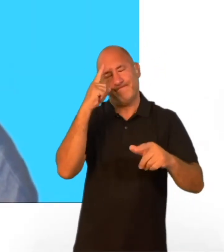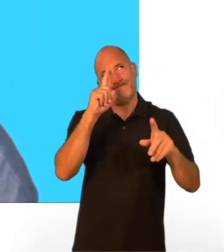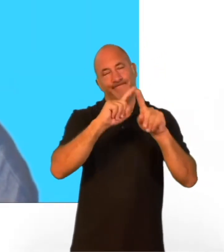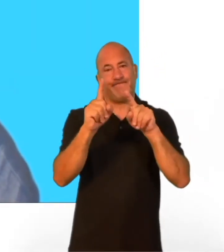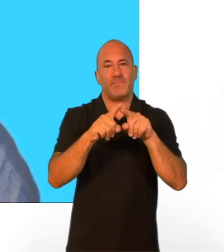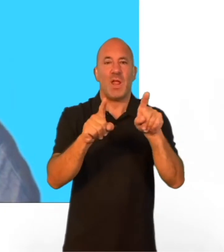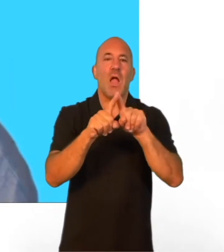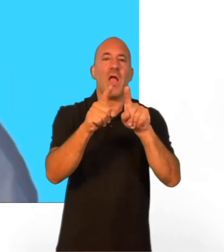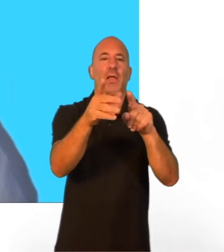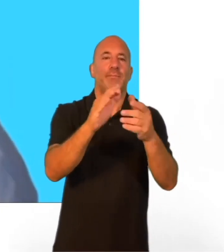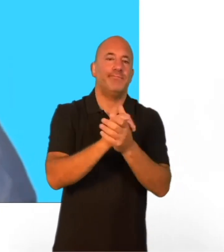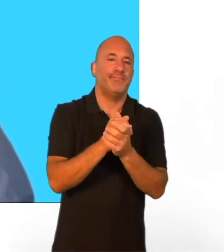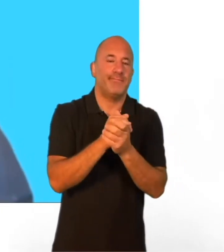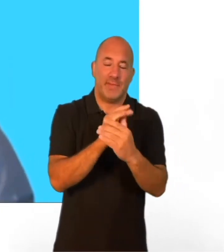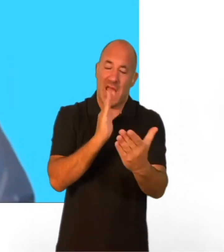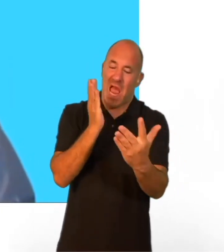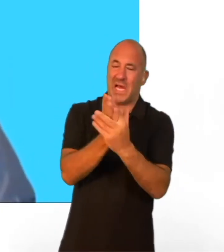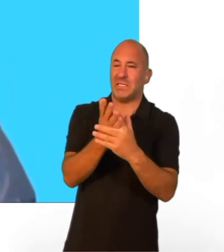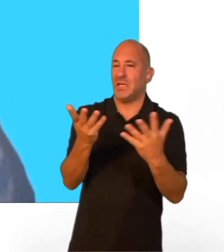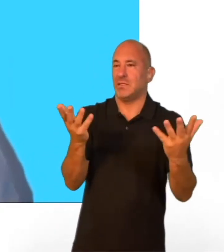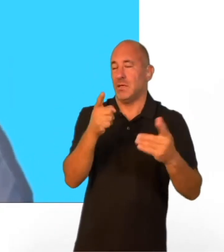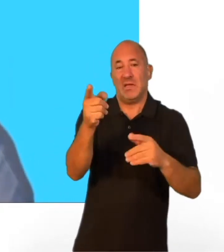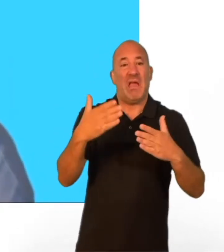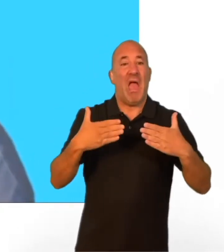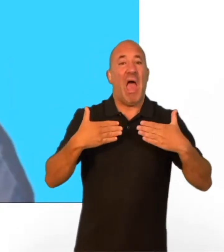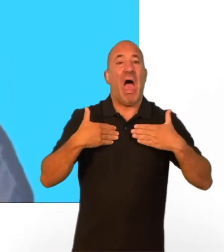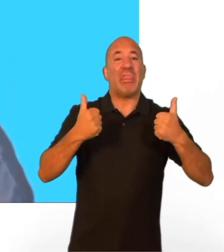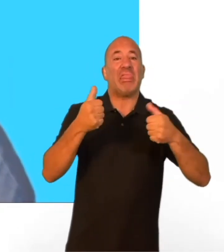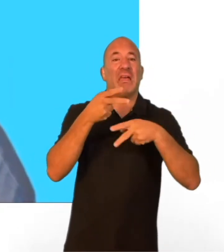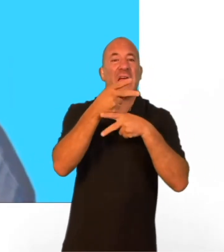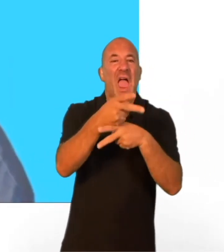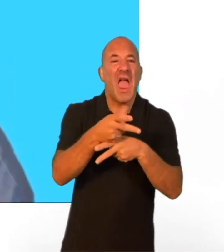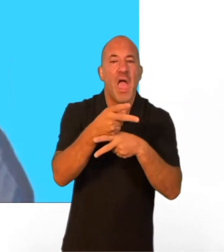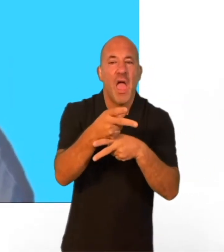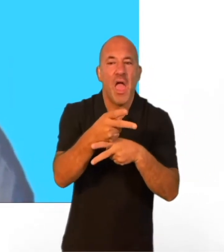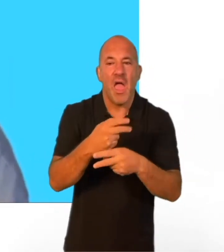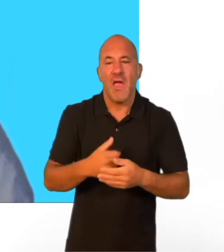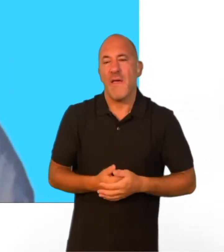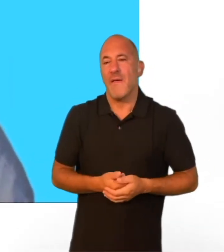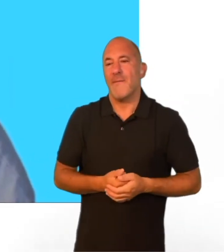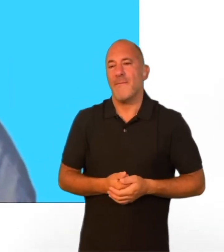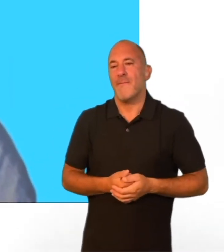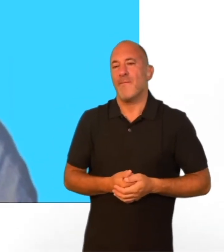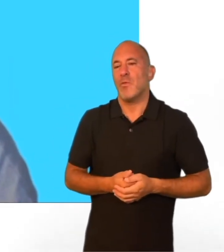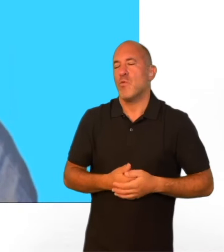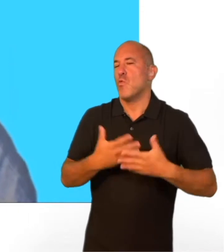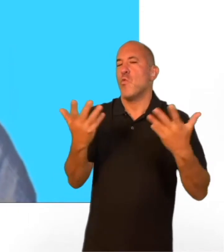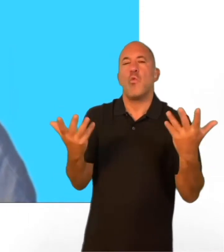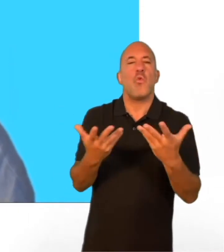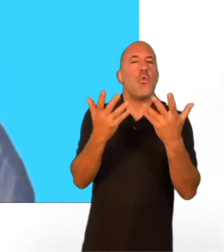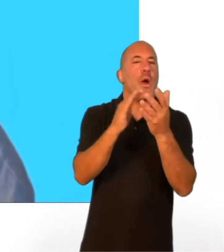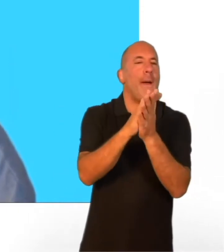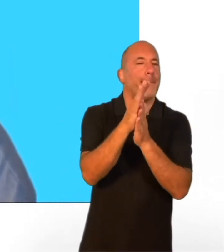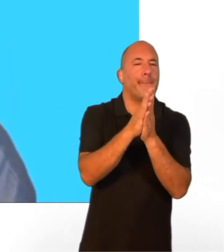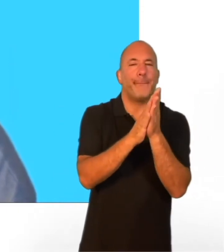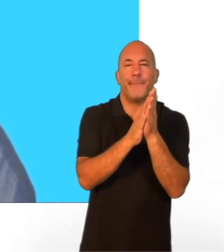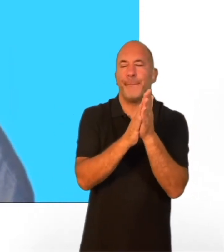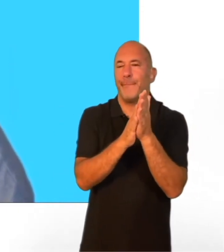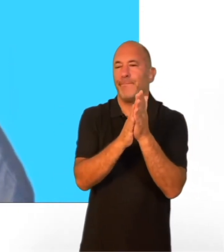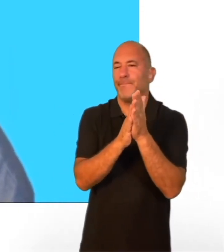which people, you know, for example, have access to healthcare, or thinking